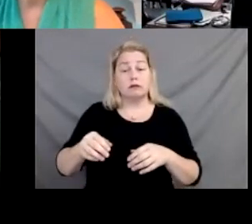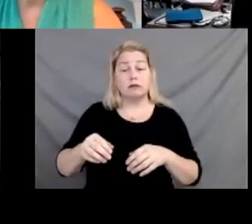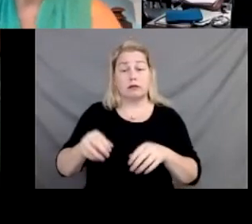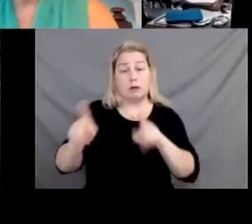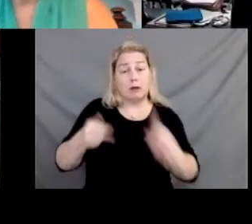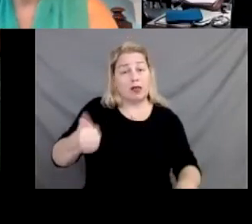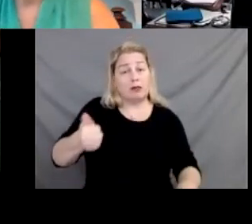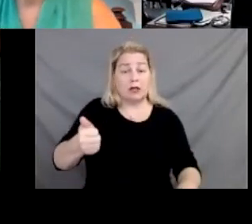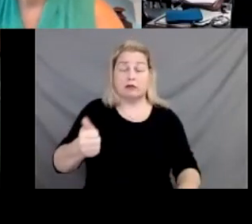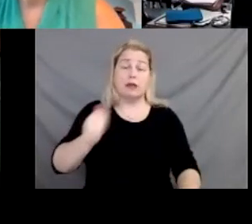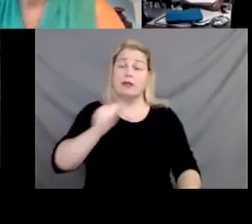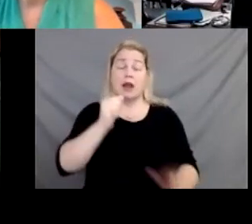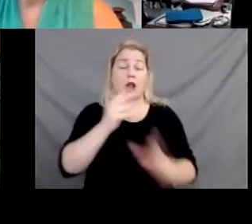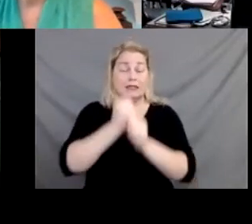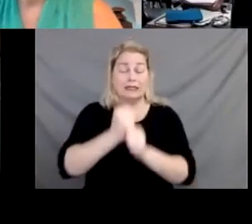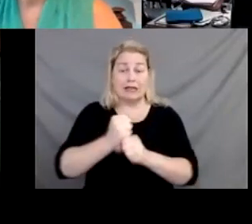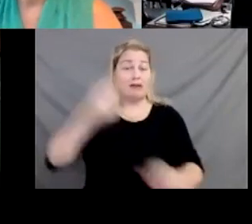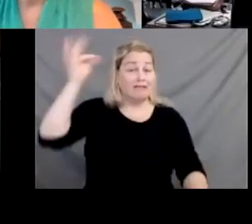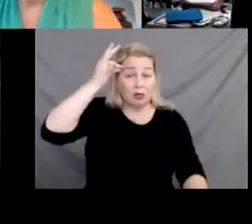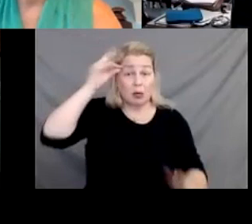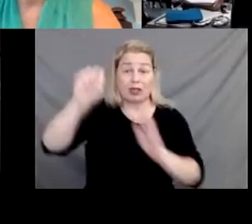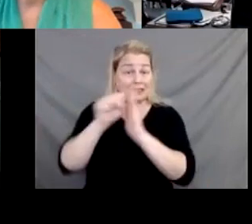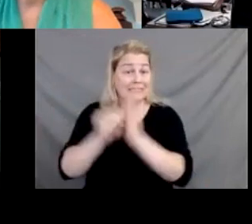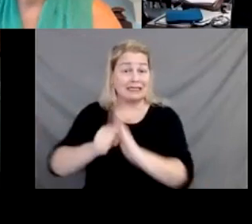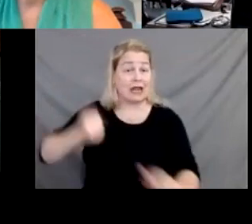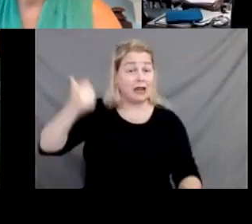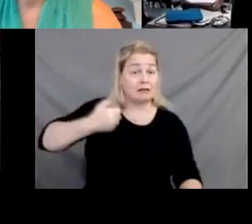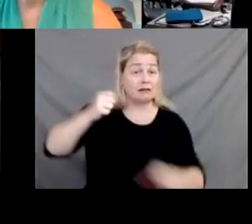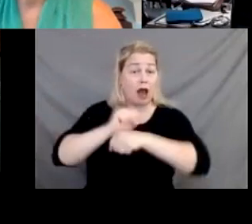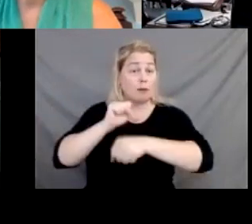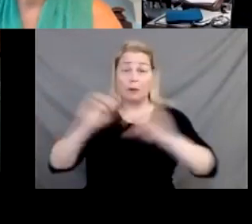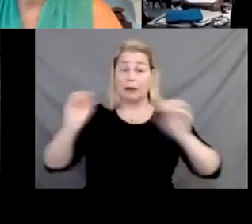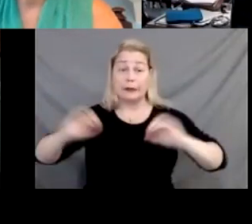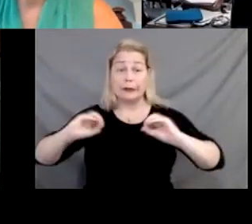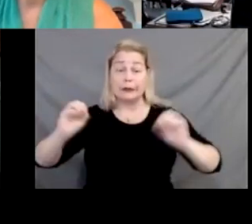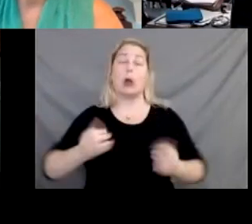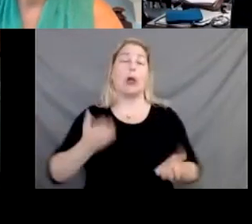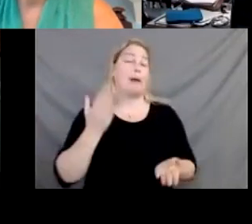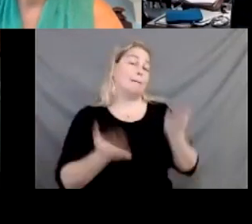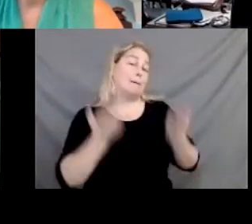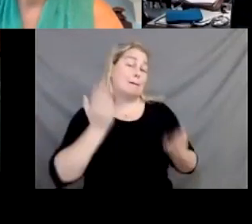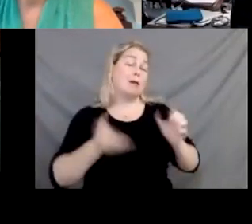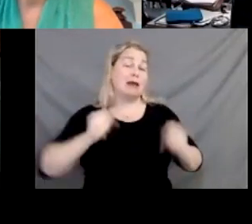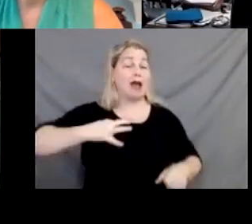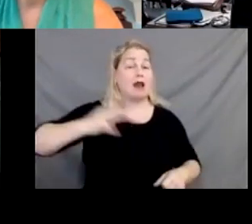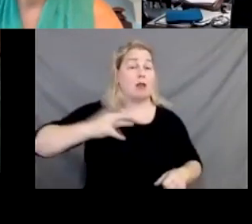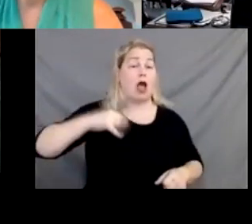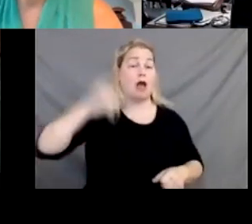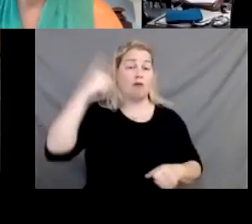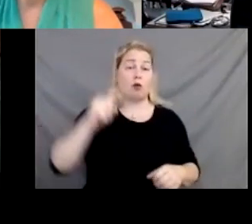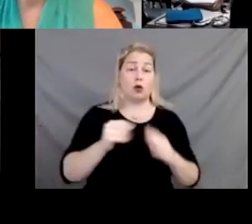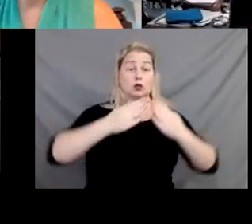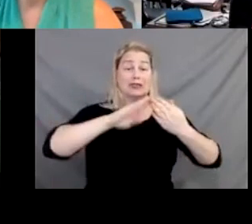unemployment may be eligible for the city unemployment fund. And this is